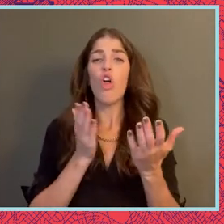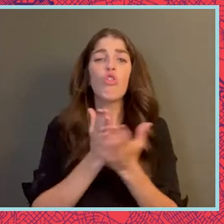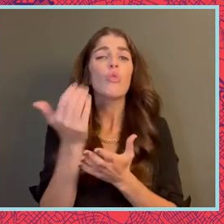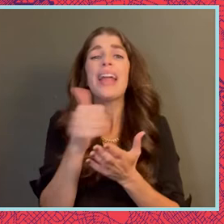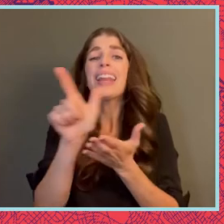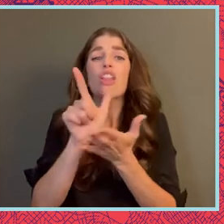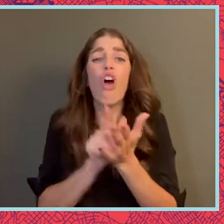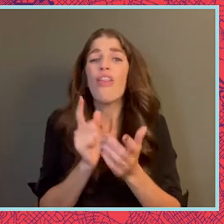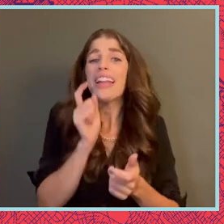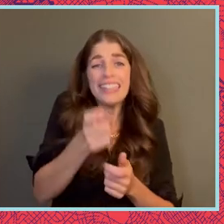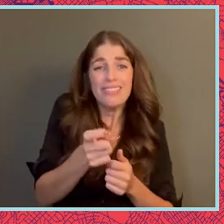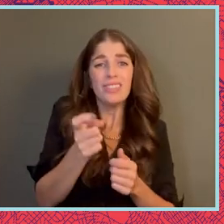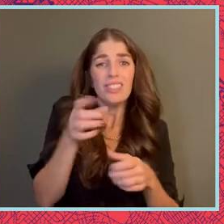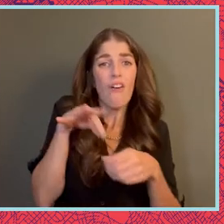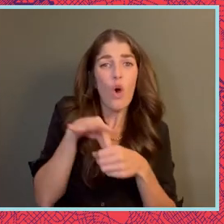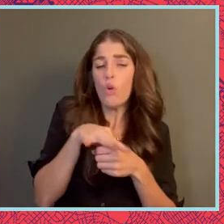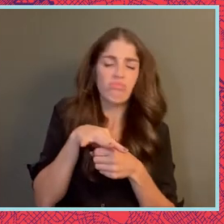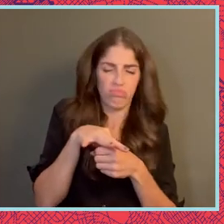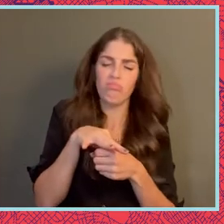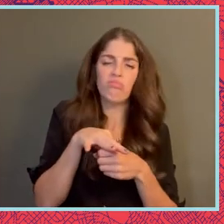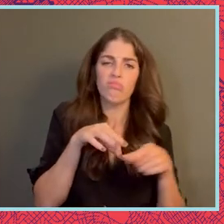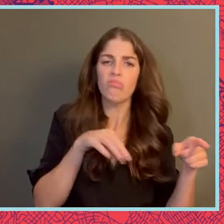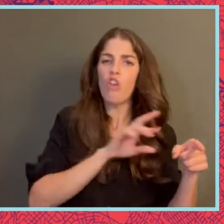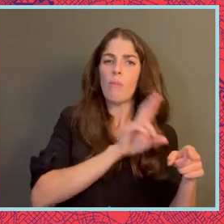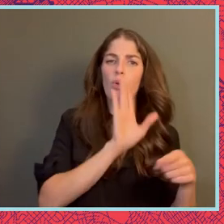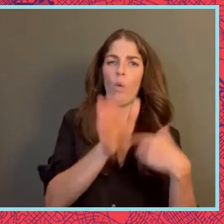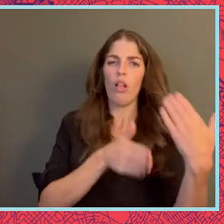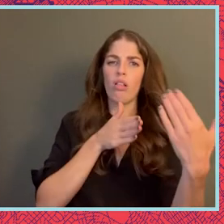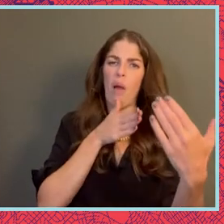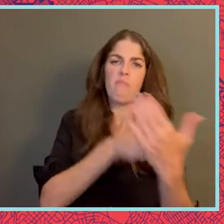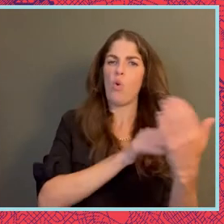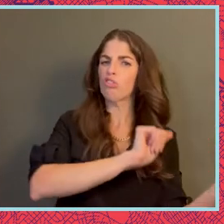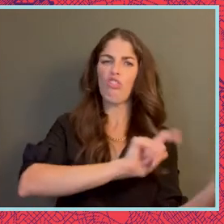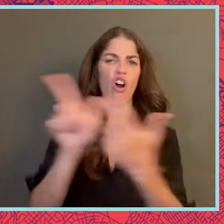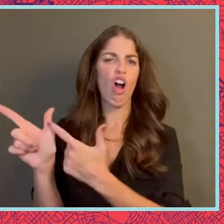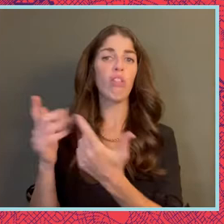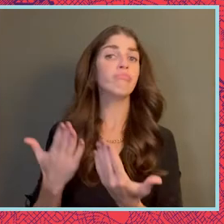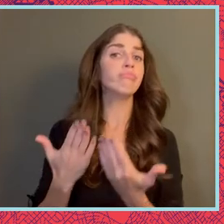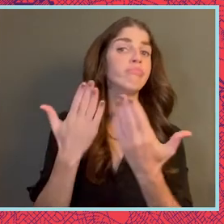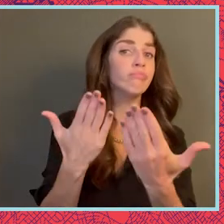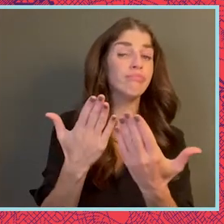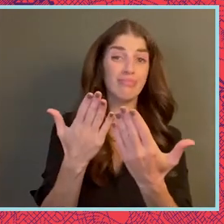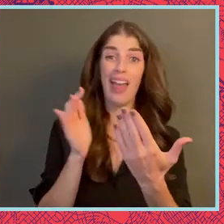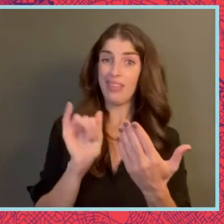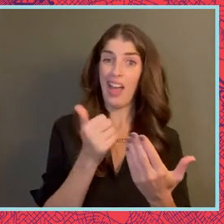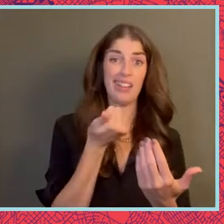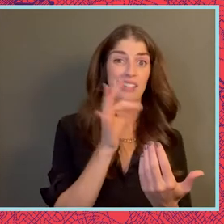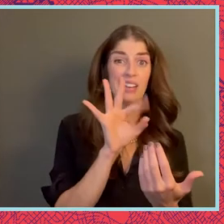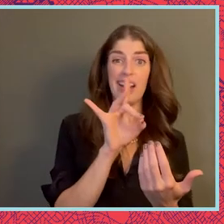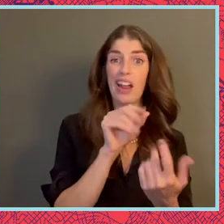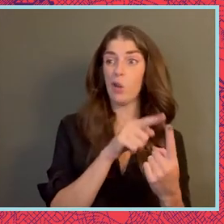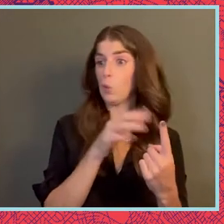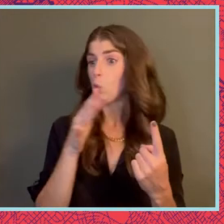delegate a vote in the House. We're going to oppose all of it. And they've done that from 1980 all the way down